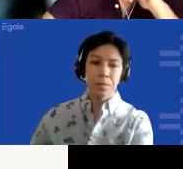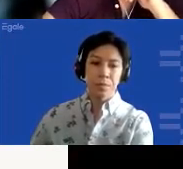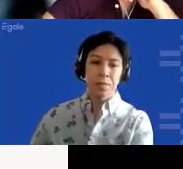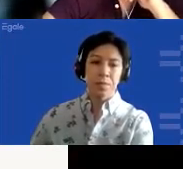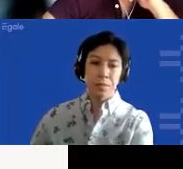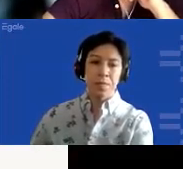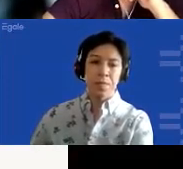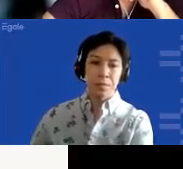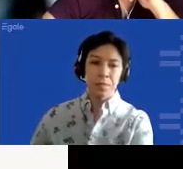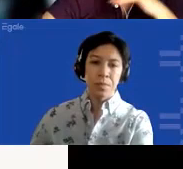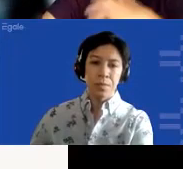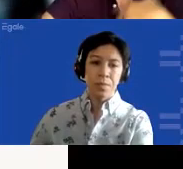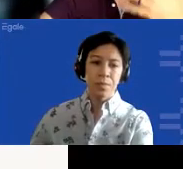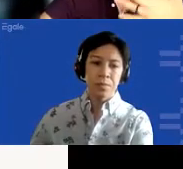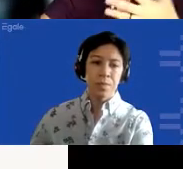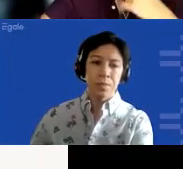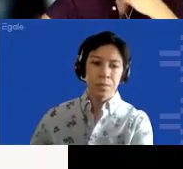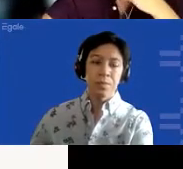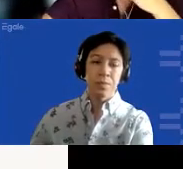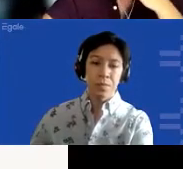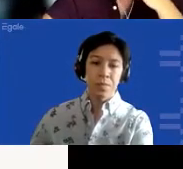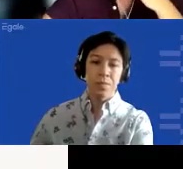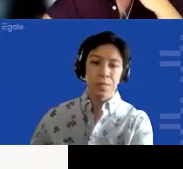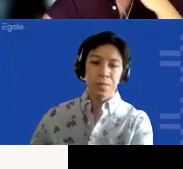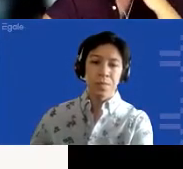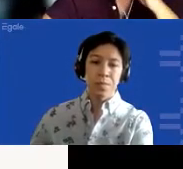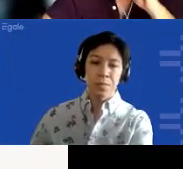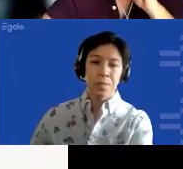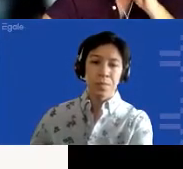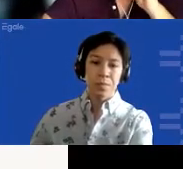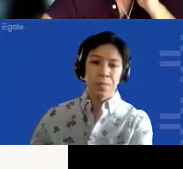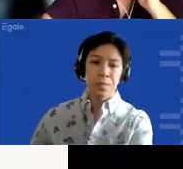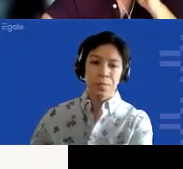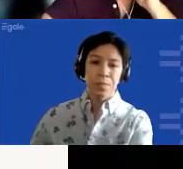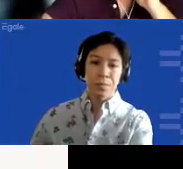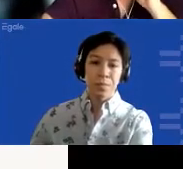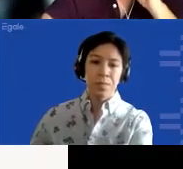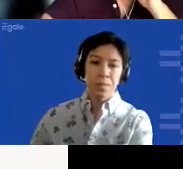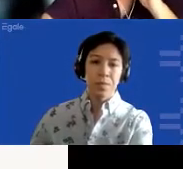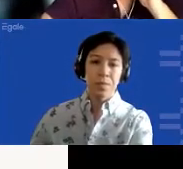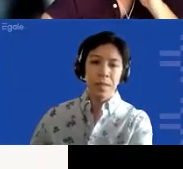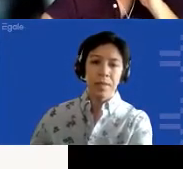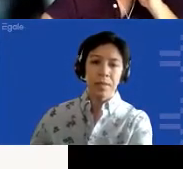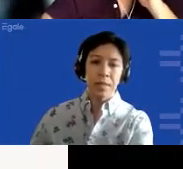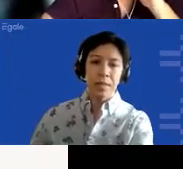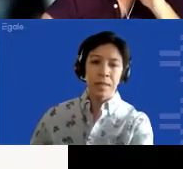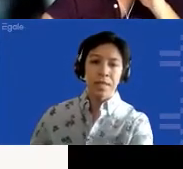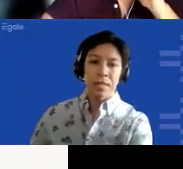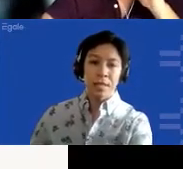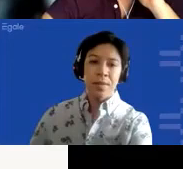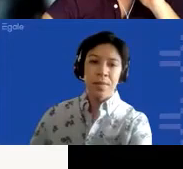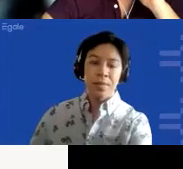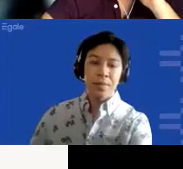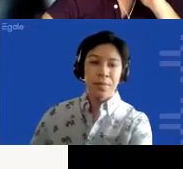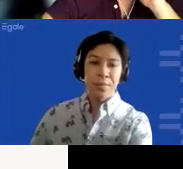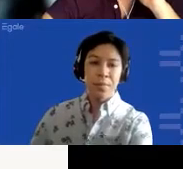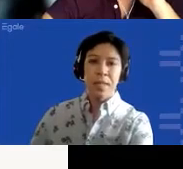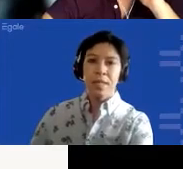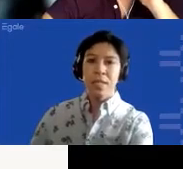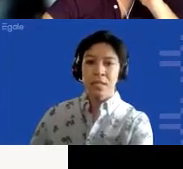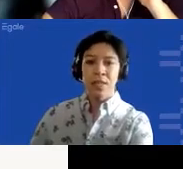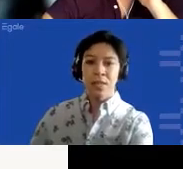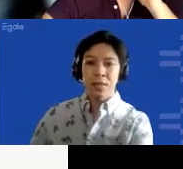have been allowed space to participate in our research study as well. So yeah. I don't know if I missed anything.